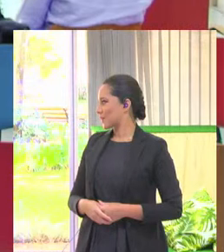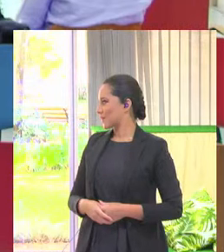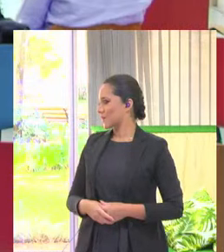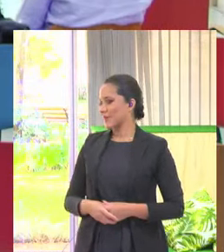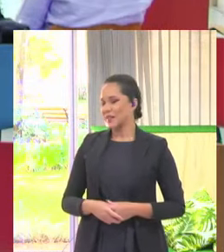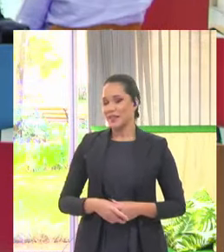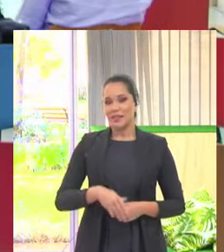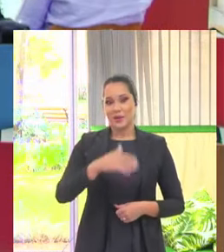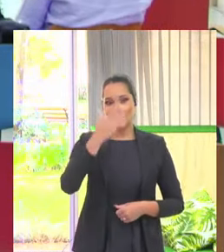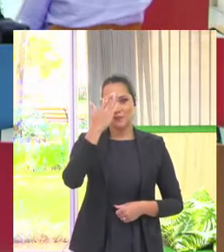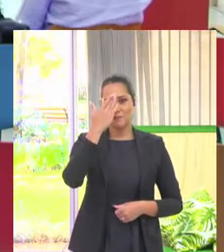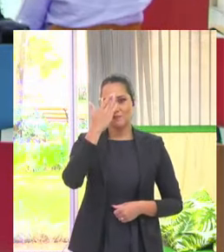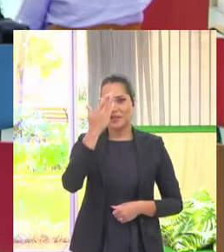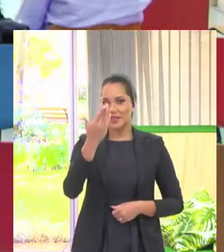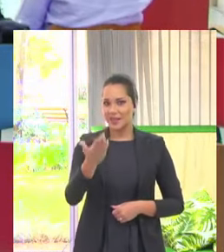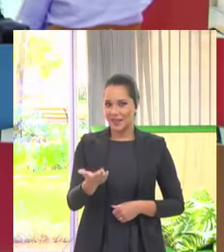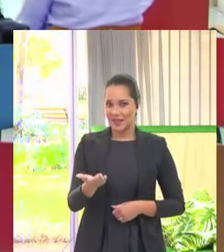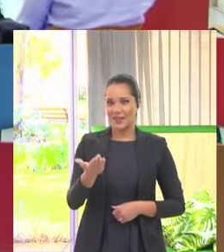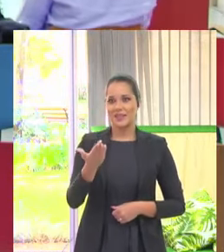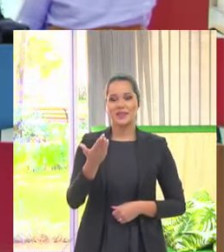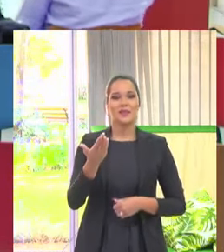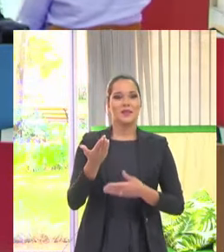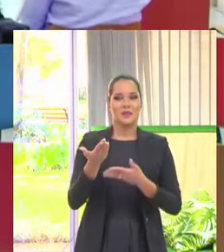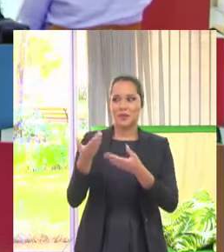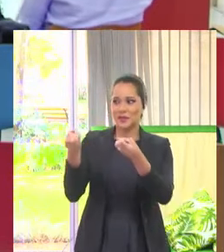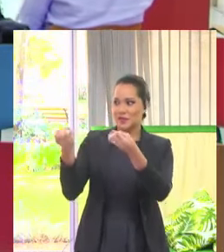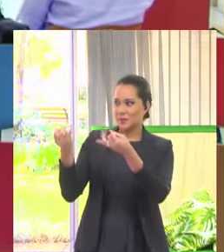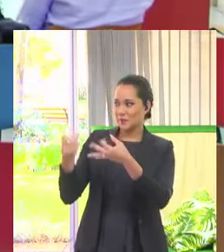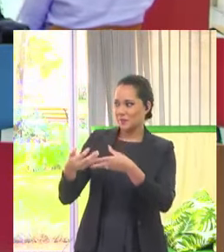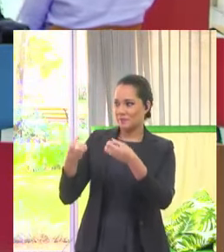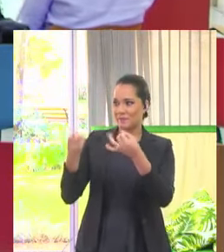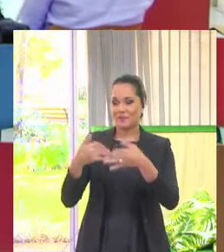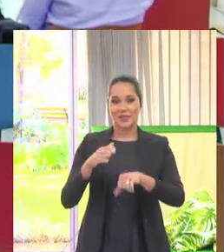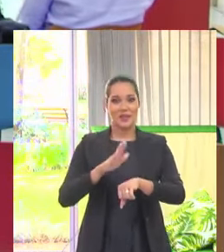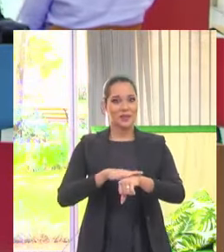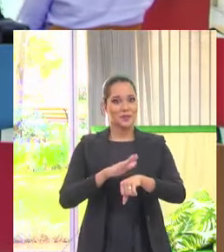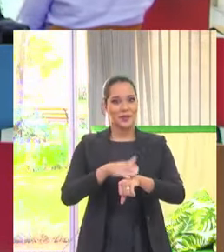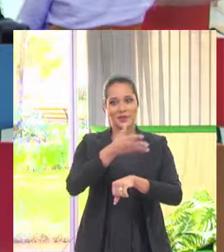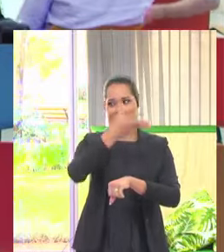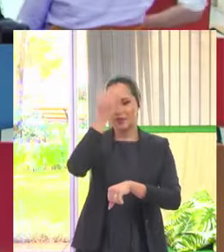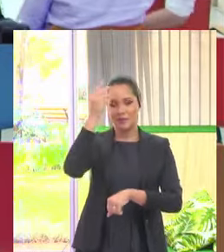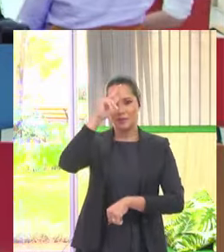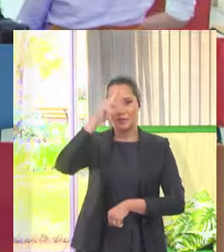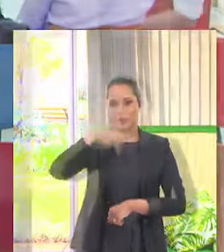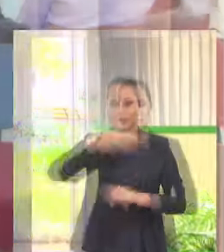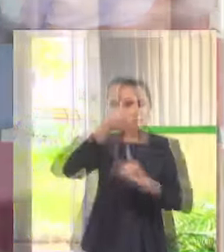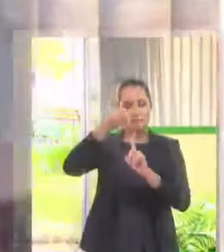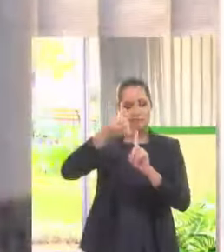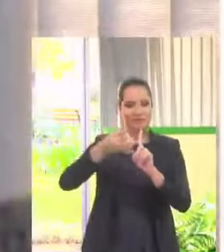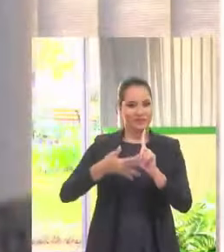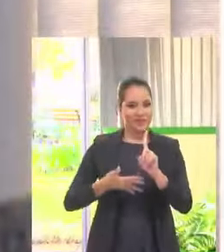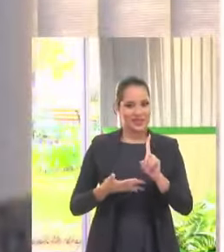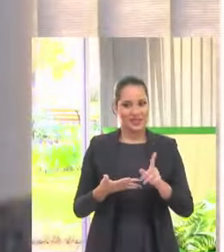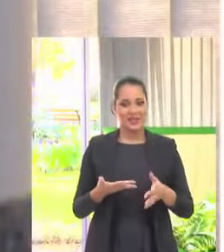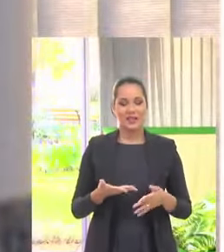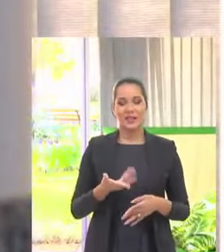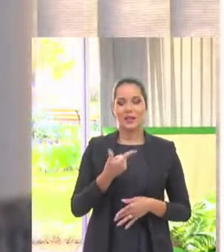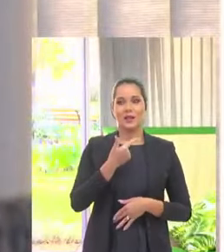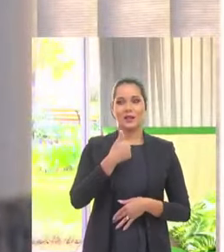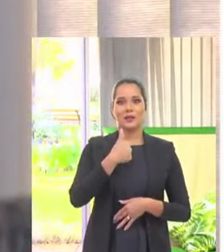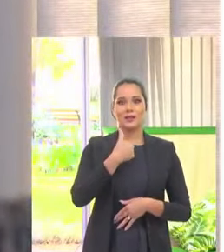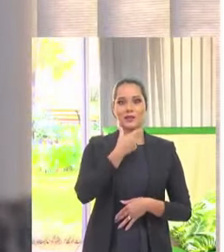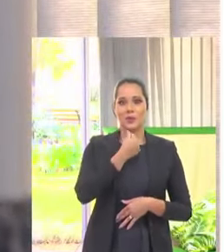Thank you for your interventions. I also forgot to make my self description. So I'm a man in